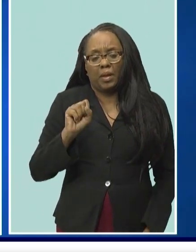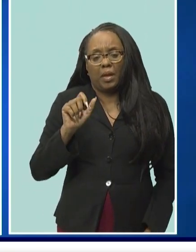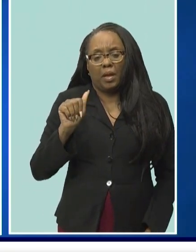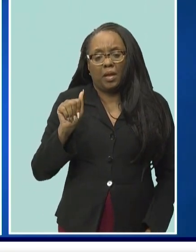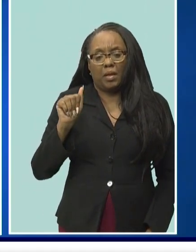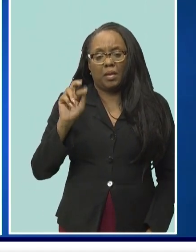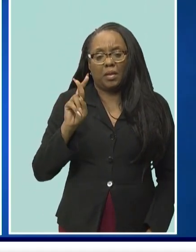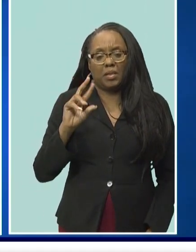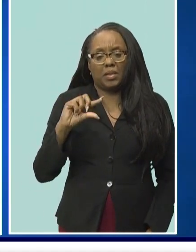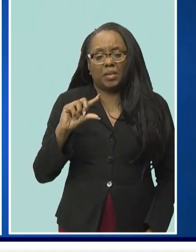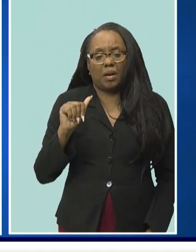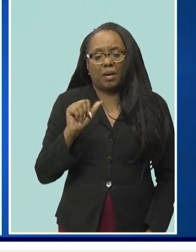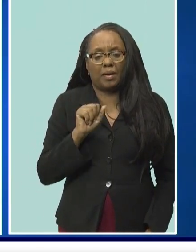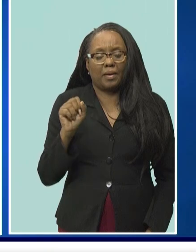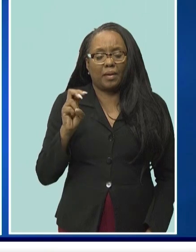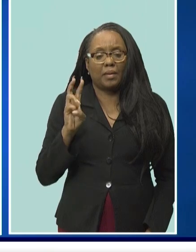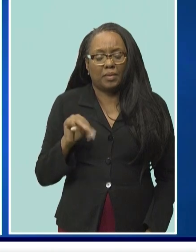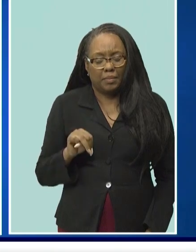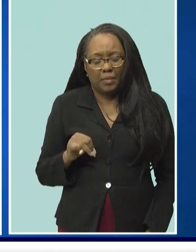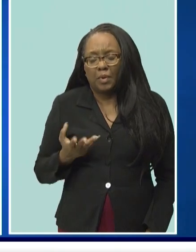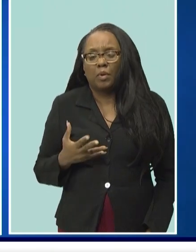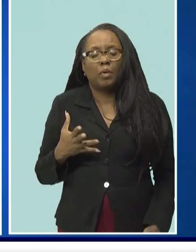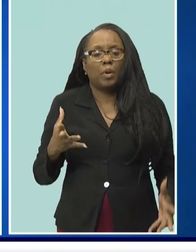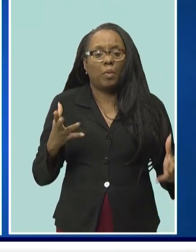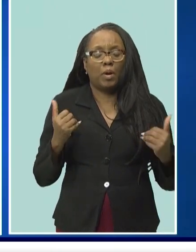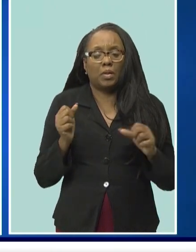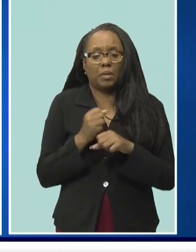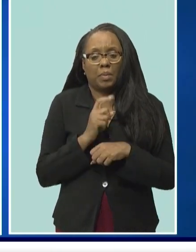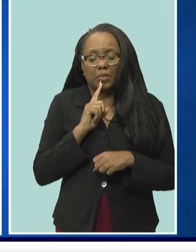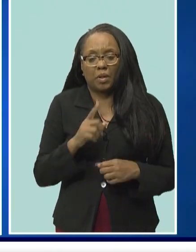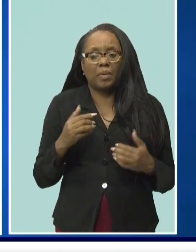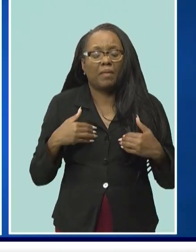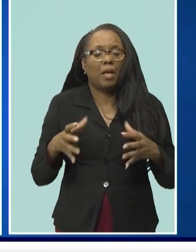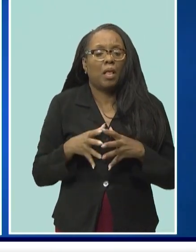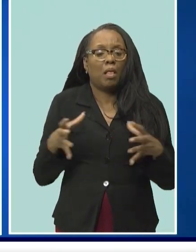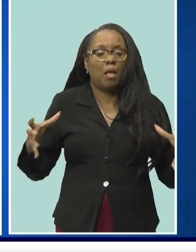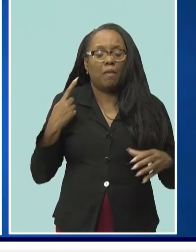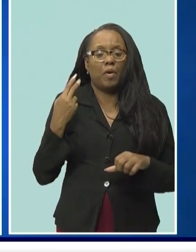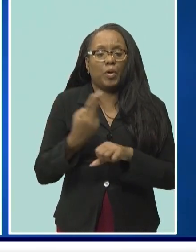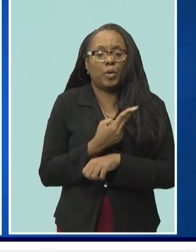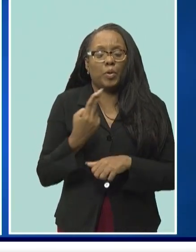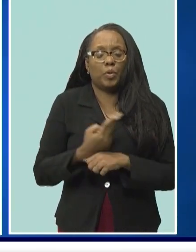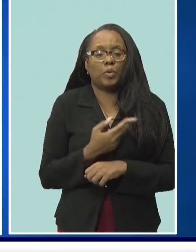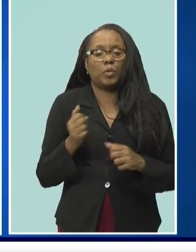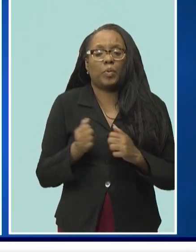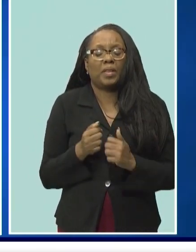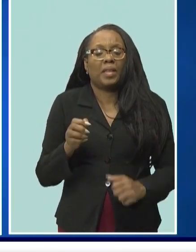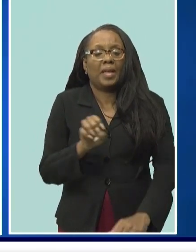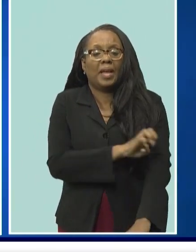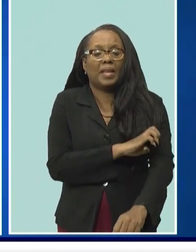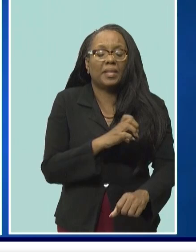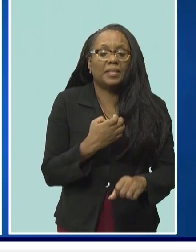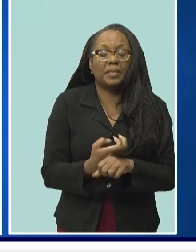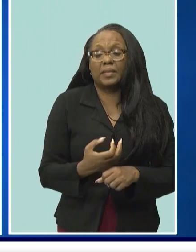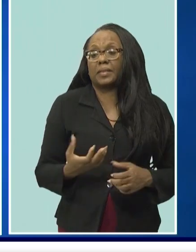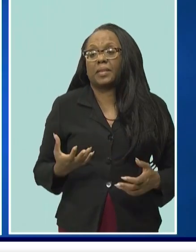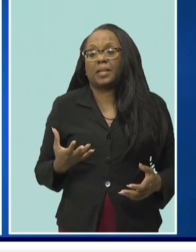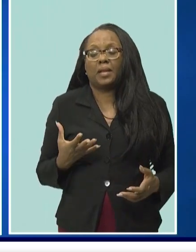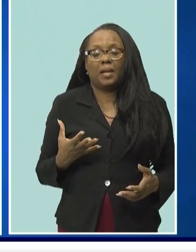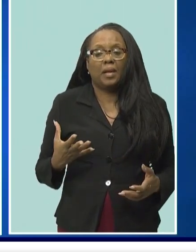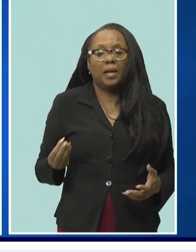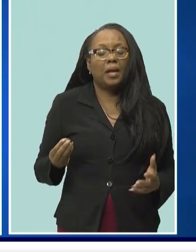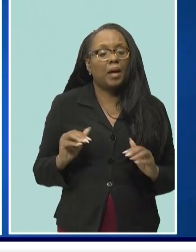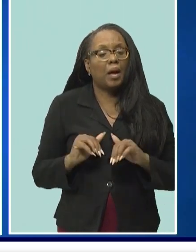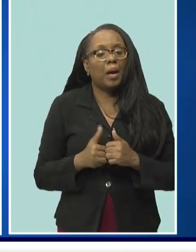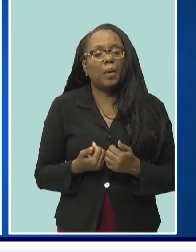mix so that you have a blended energy mix on the island. And at the same time, you're also tackling these